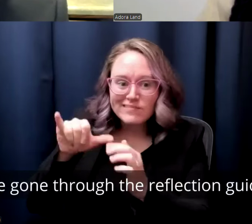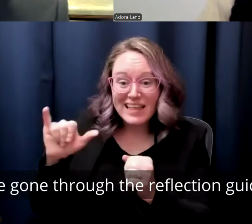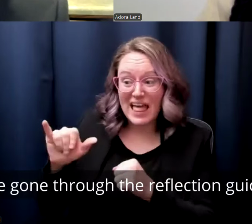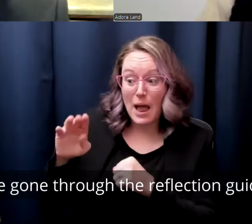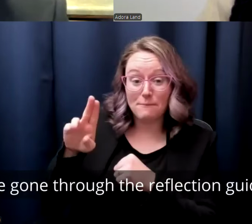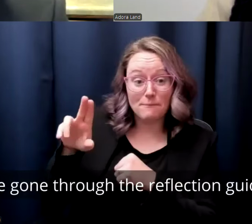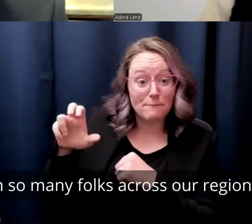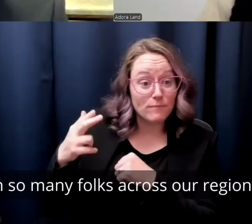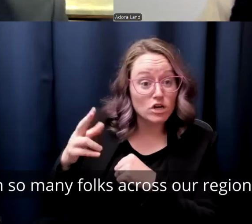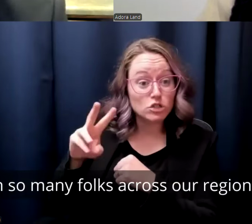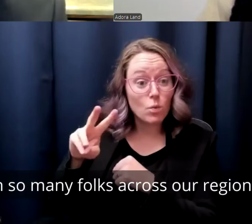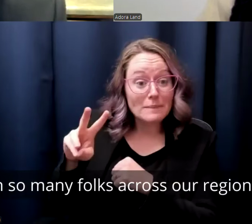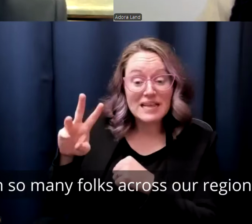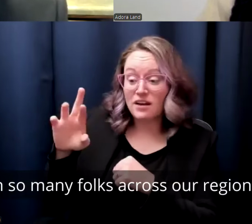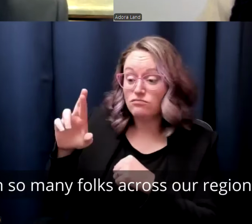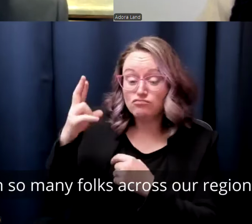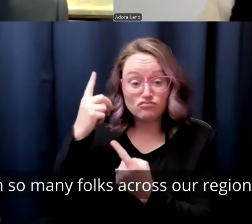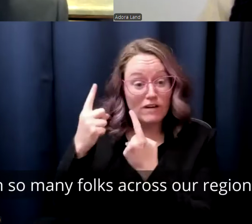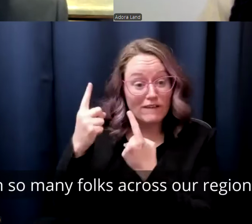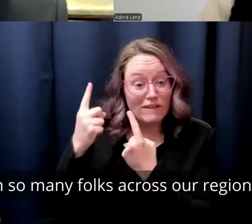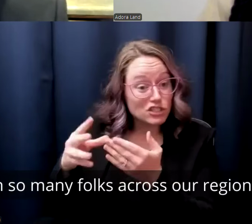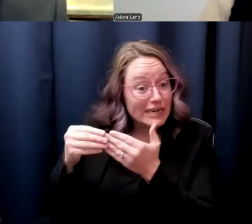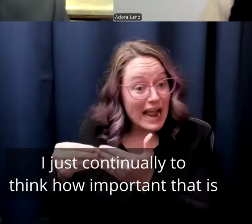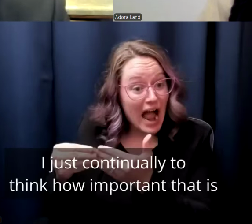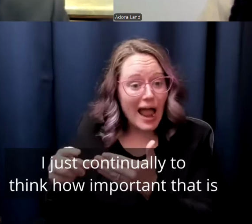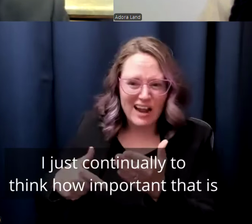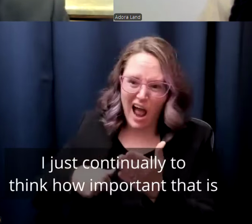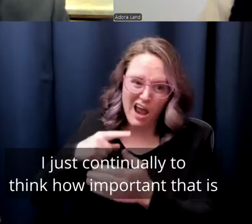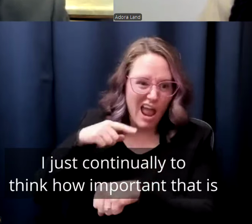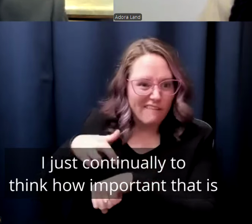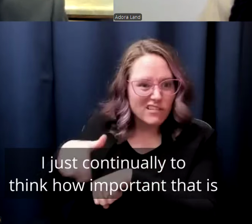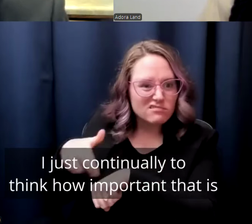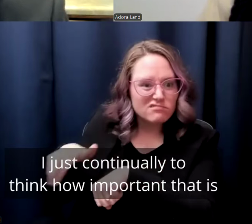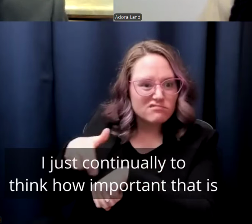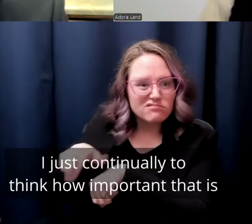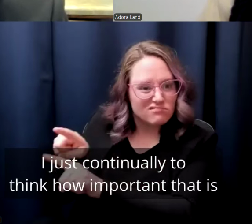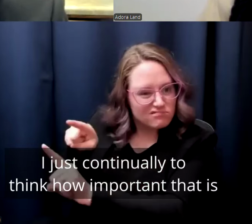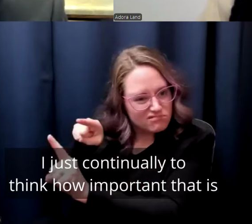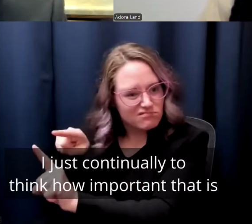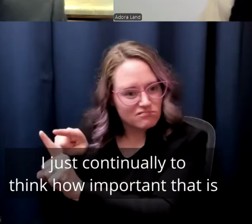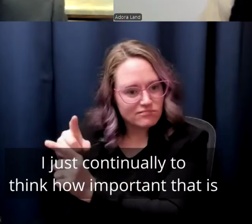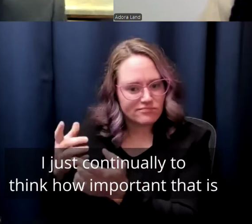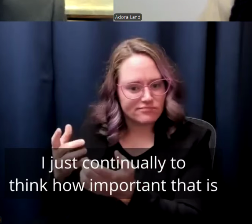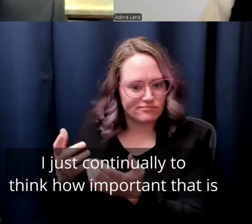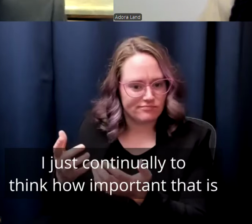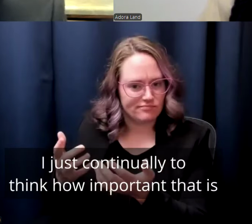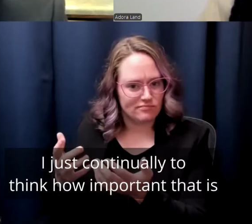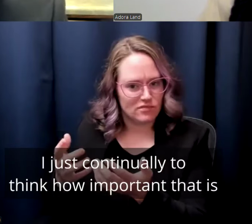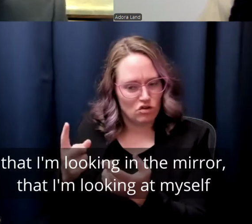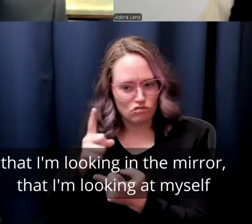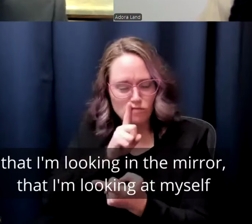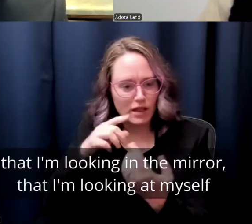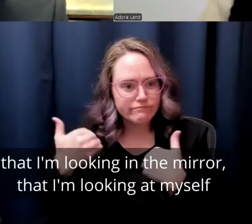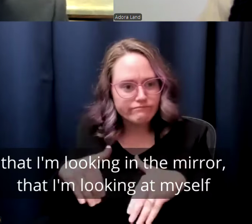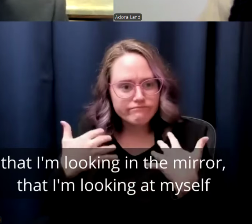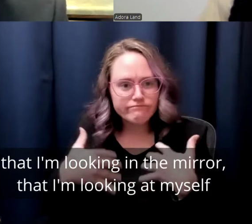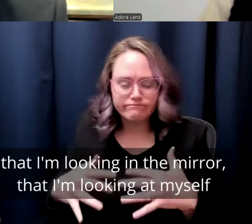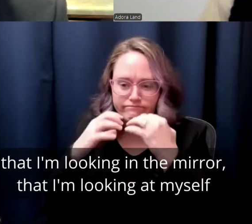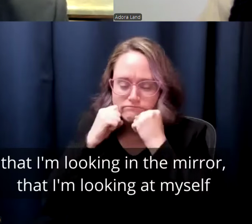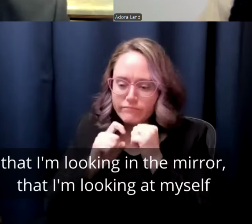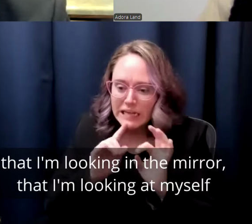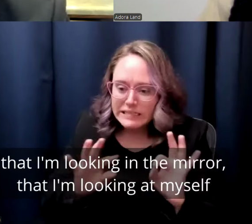through the reflection guide with so many folks across our region, I just continually to think how important that is, that I'm looking